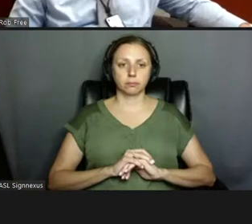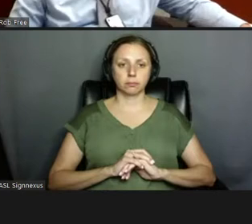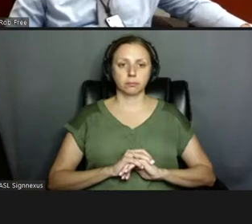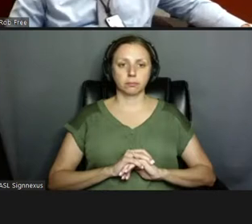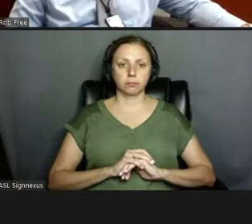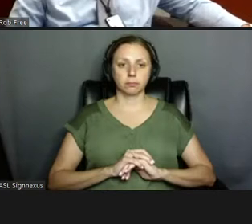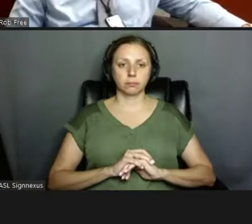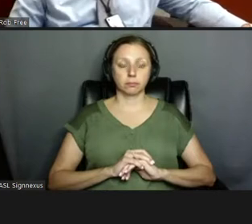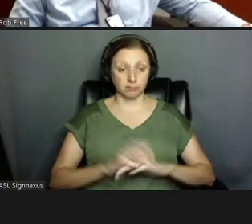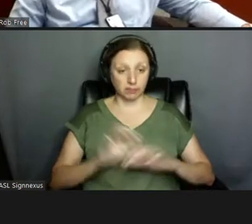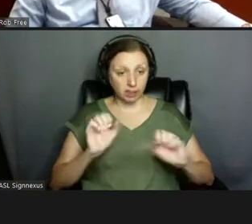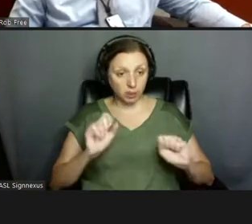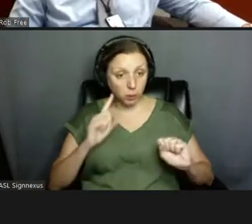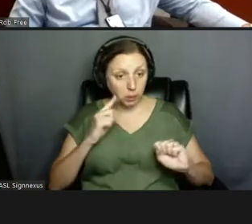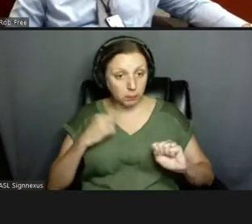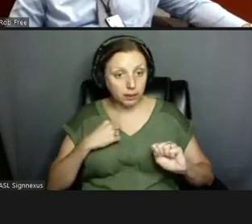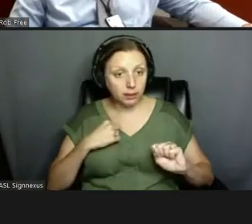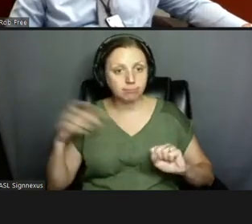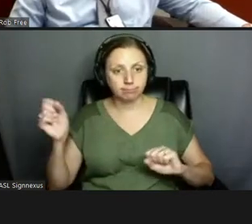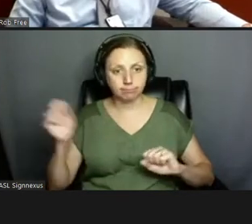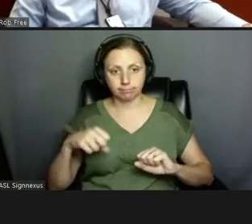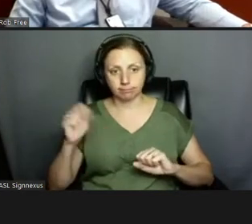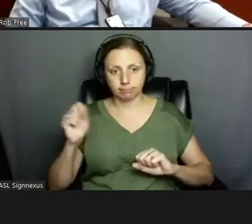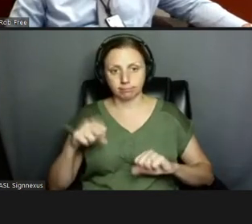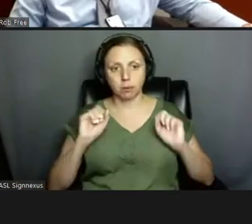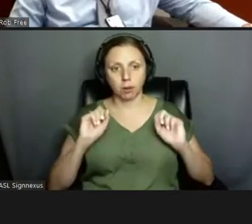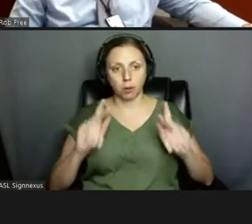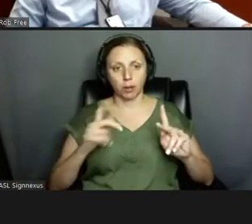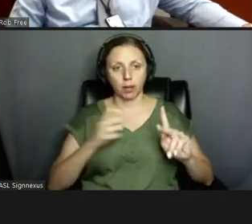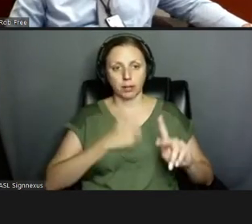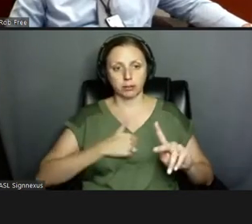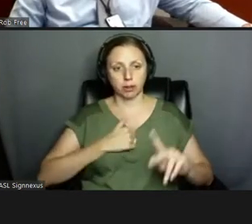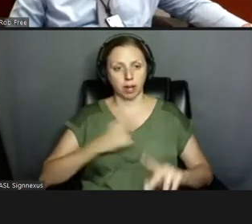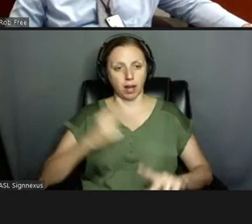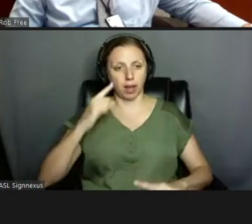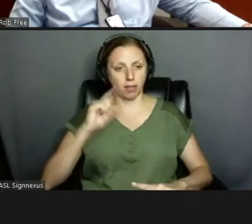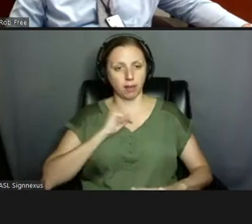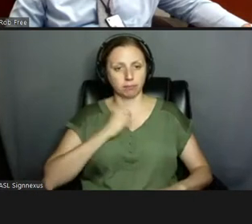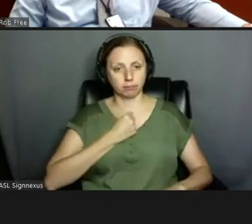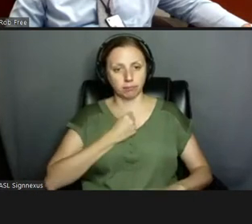Wait, can you hear me? Yep. Okay. I thought I was muted.